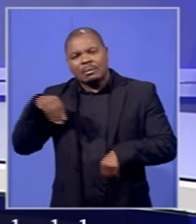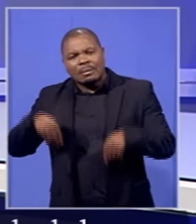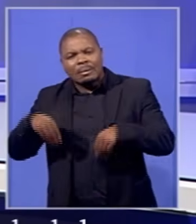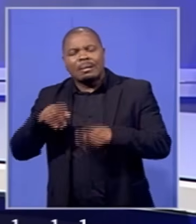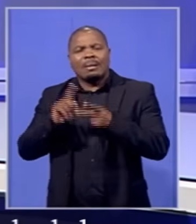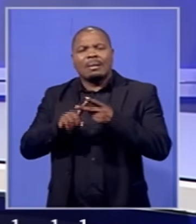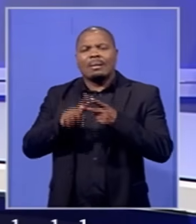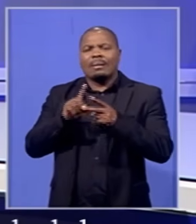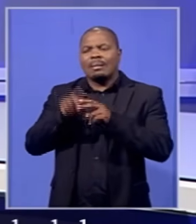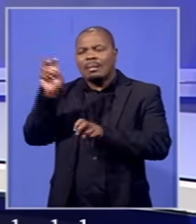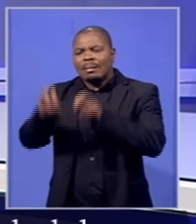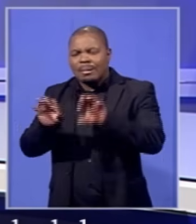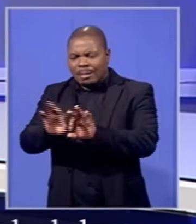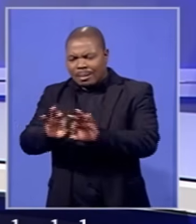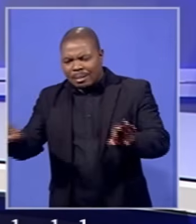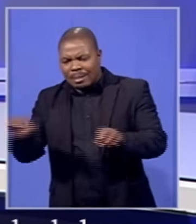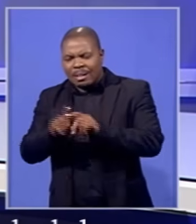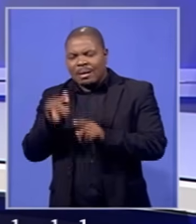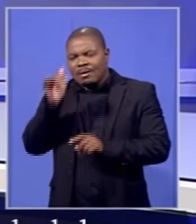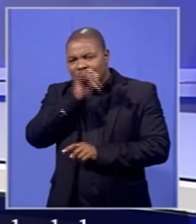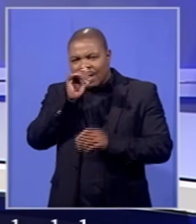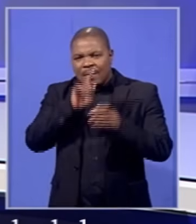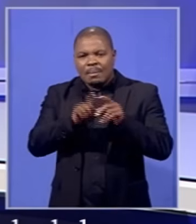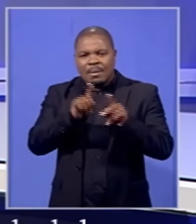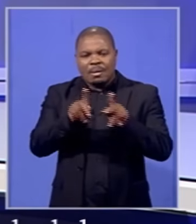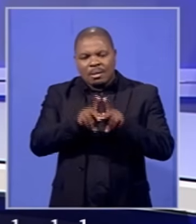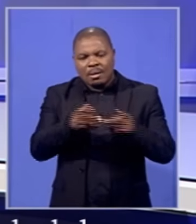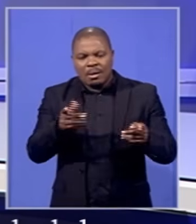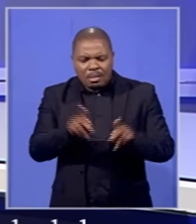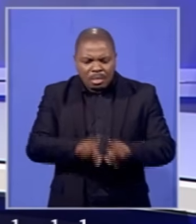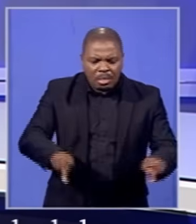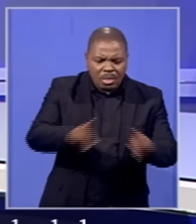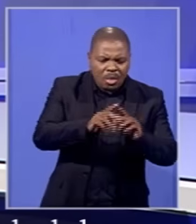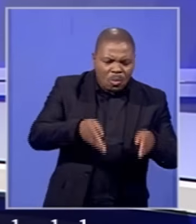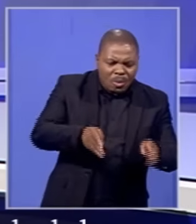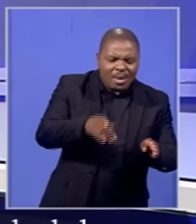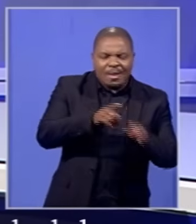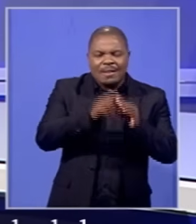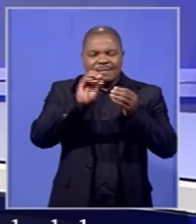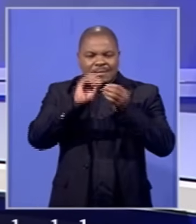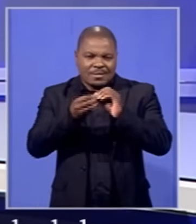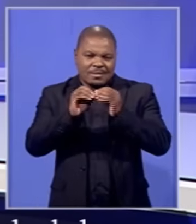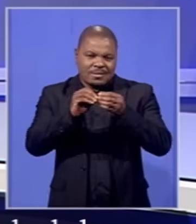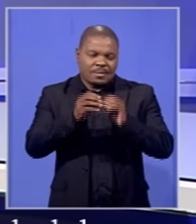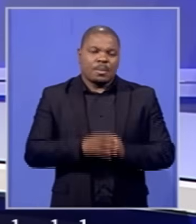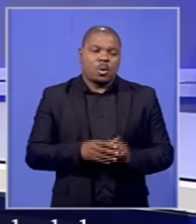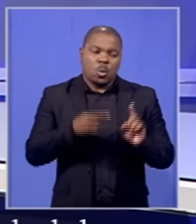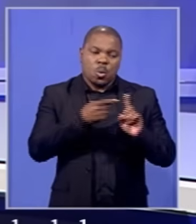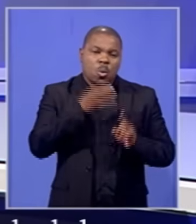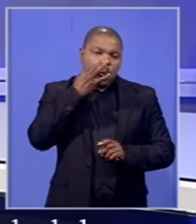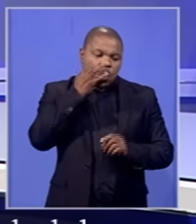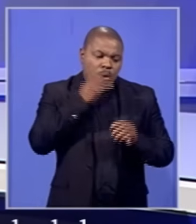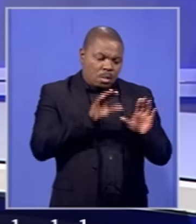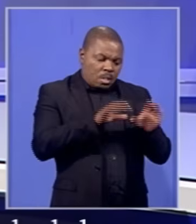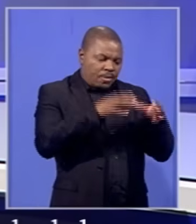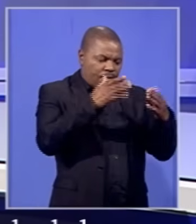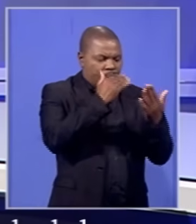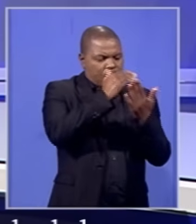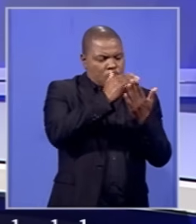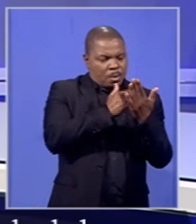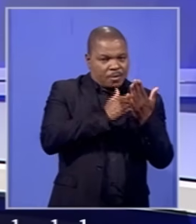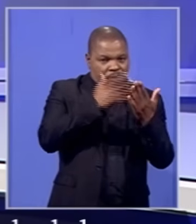le go samagana le dikgwetlho tsa metsi le mesima mo profenseng. O tlaleleditse ka gore lekgotla le kwadile lenane